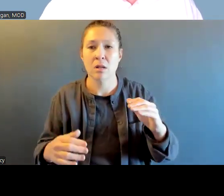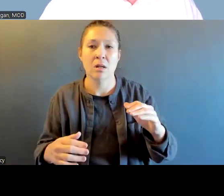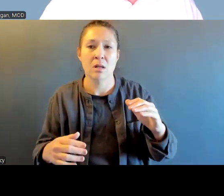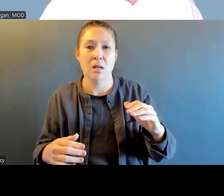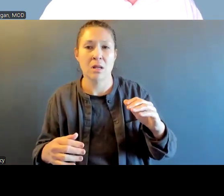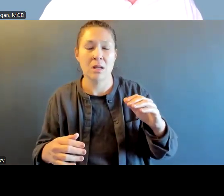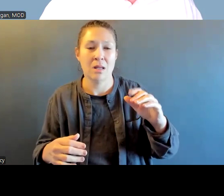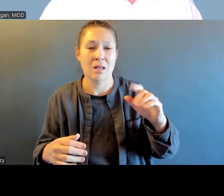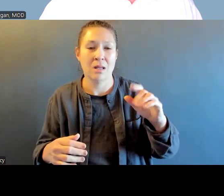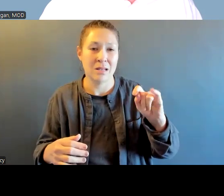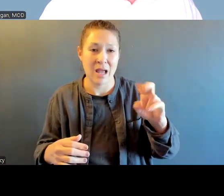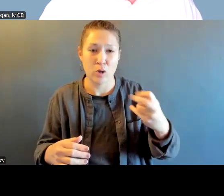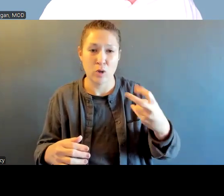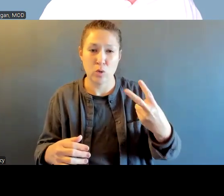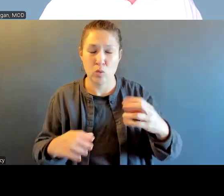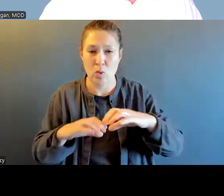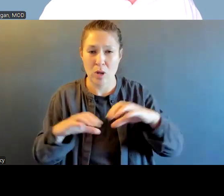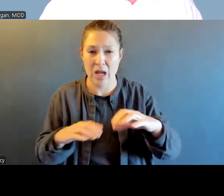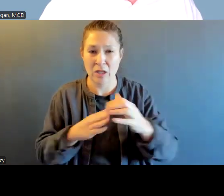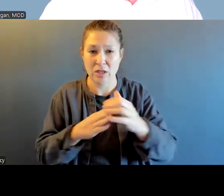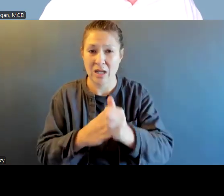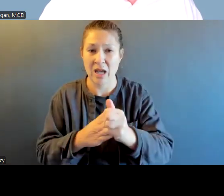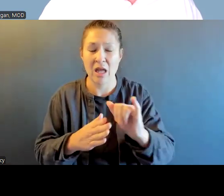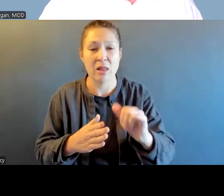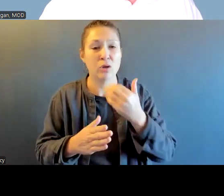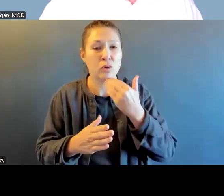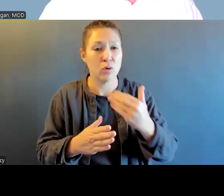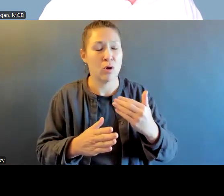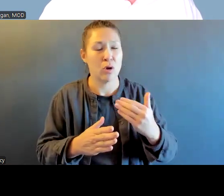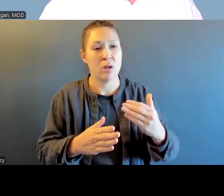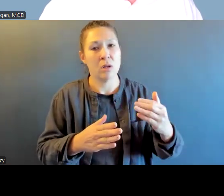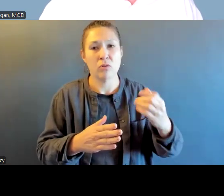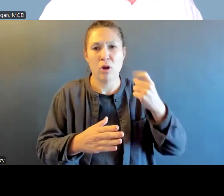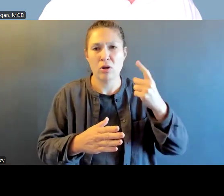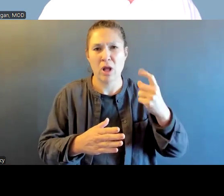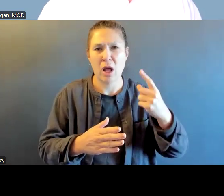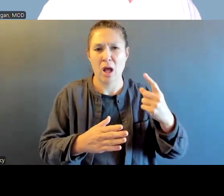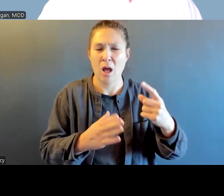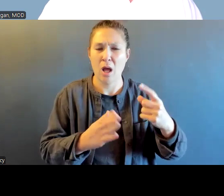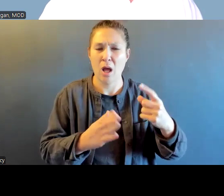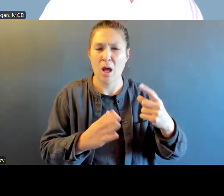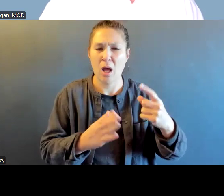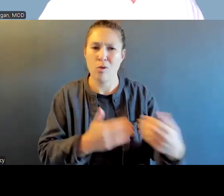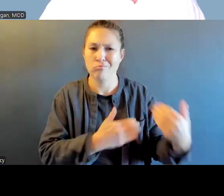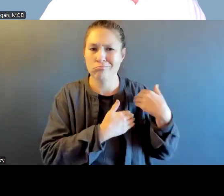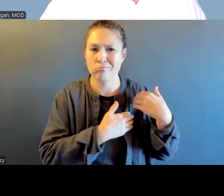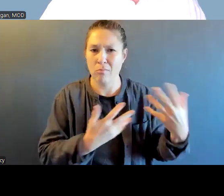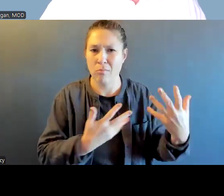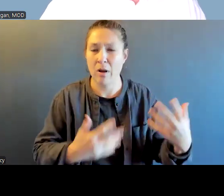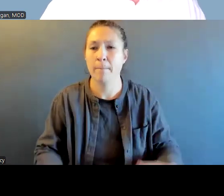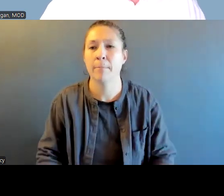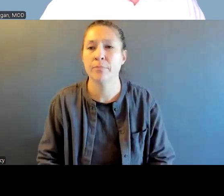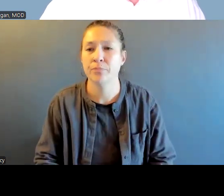II obligations for a state or local government, as well as, as well as we've